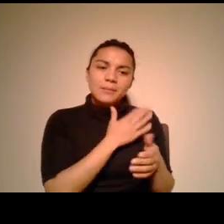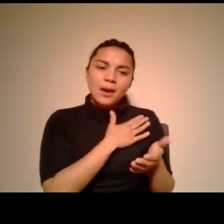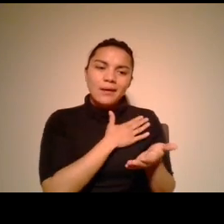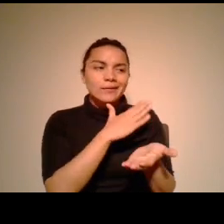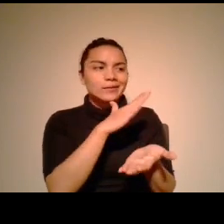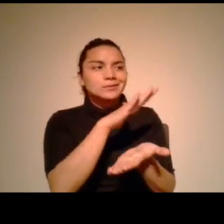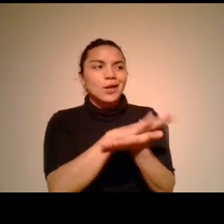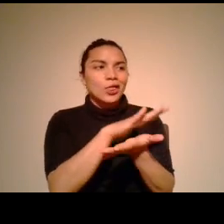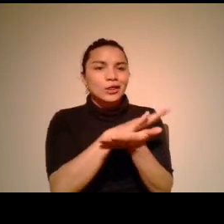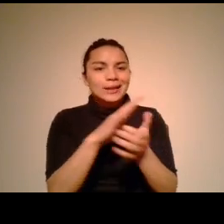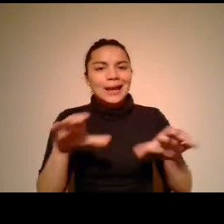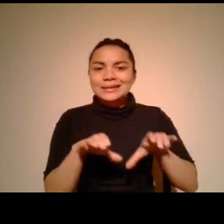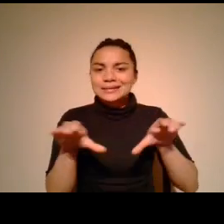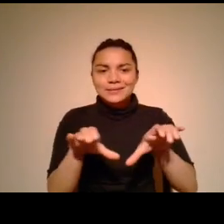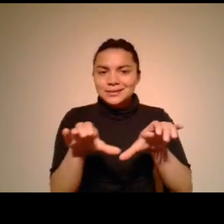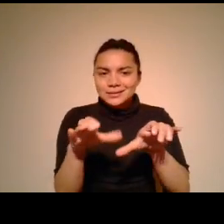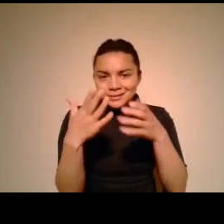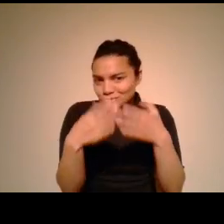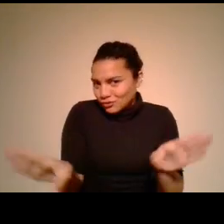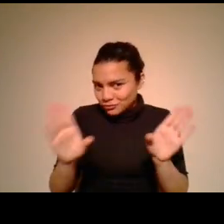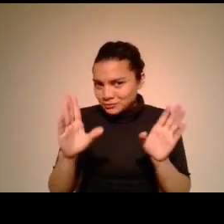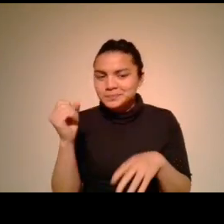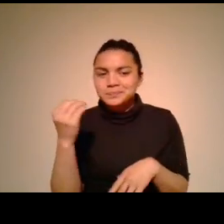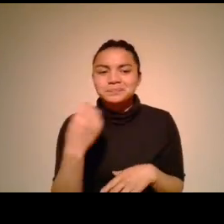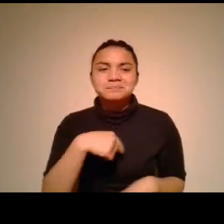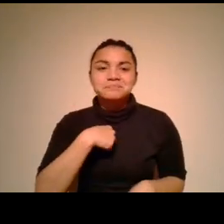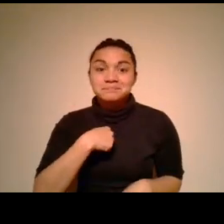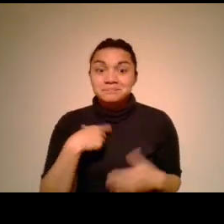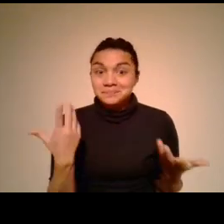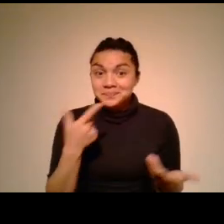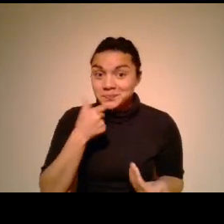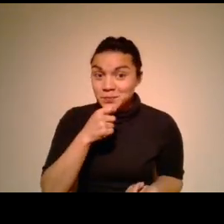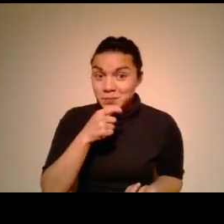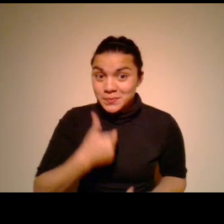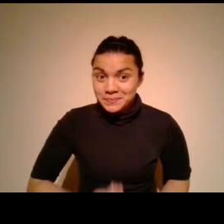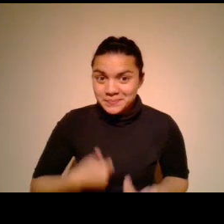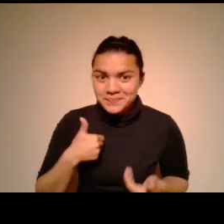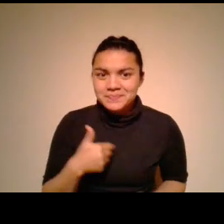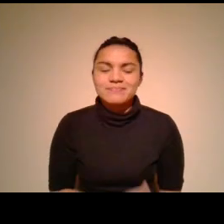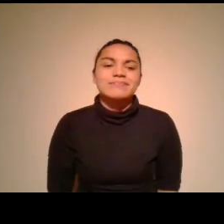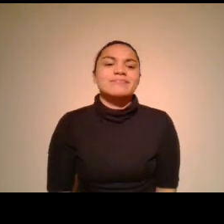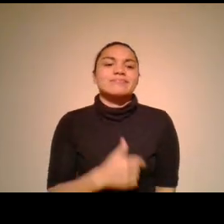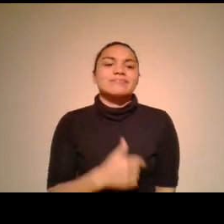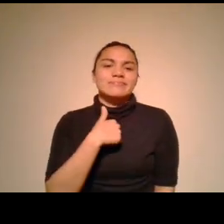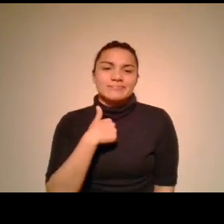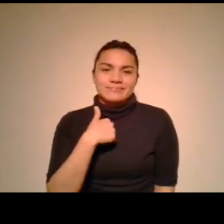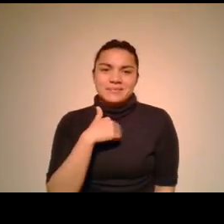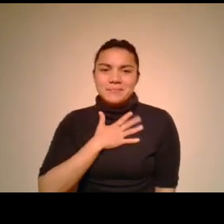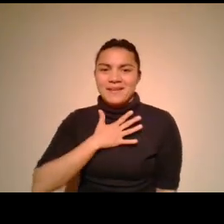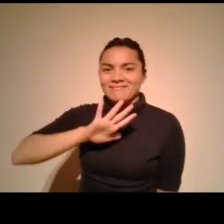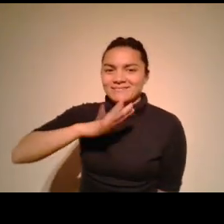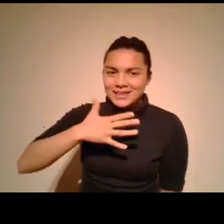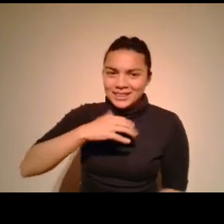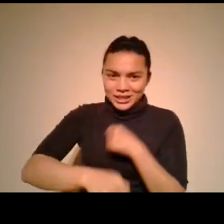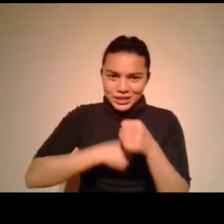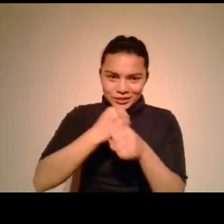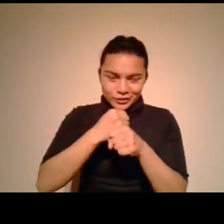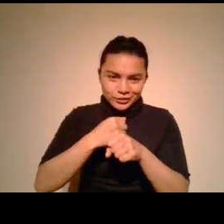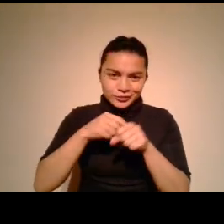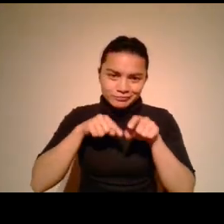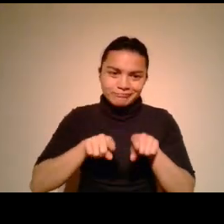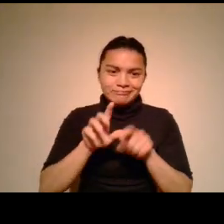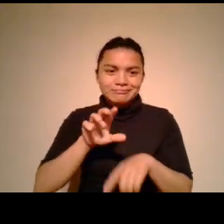general. So a little bit about me. I am in my 5th year of my PhD.